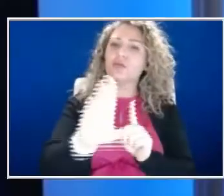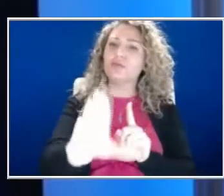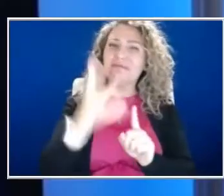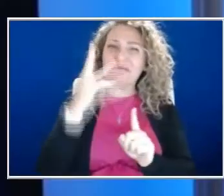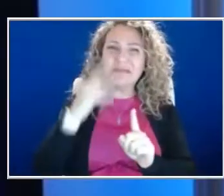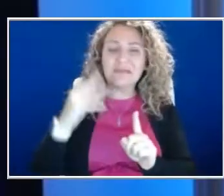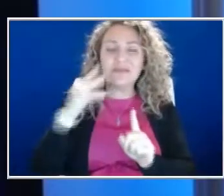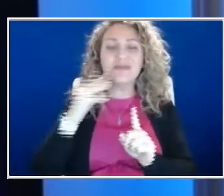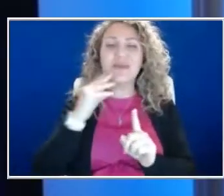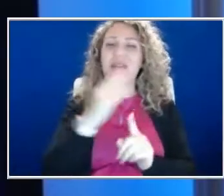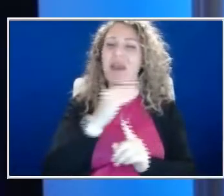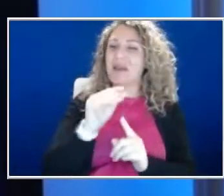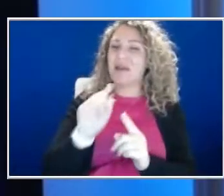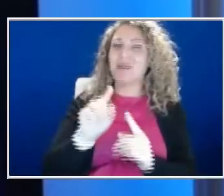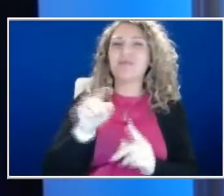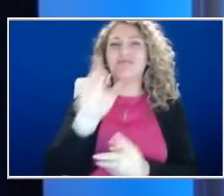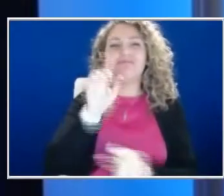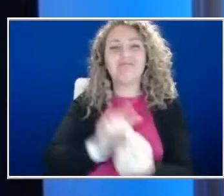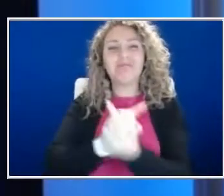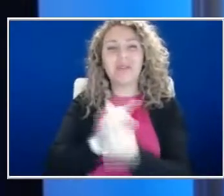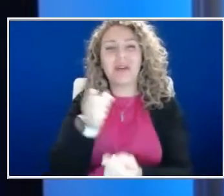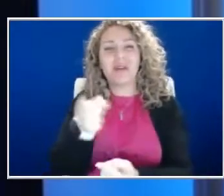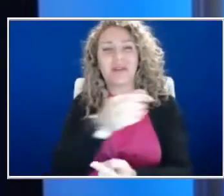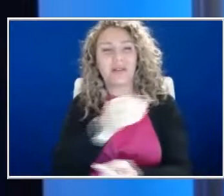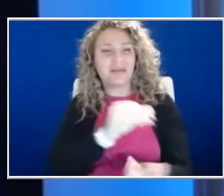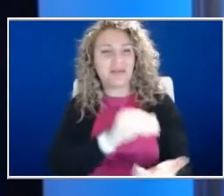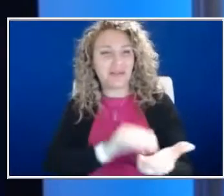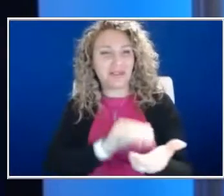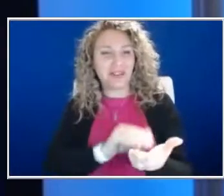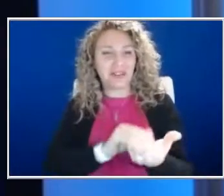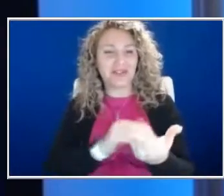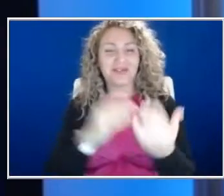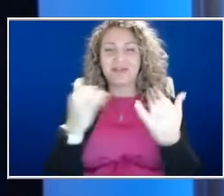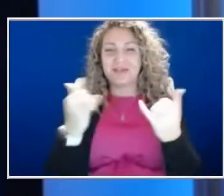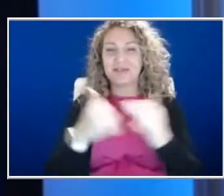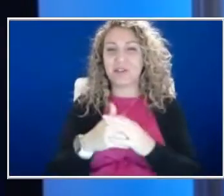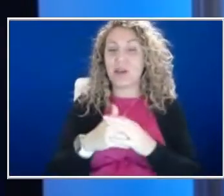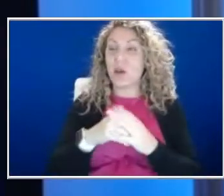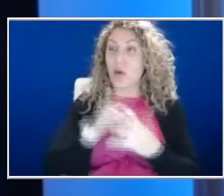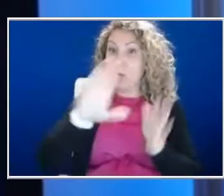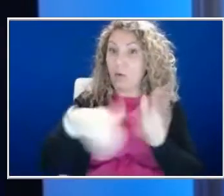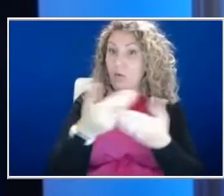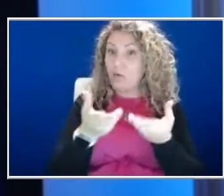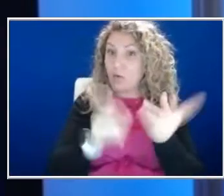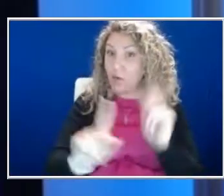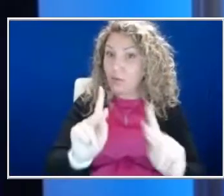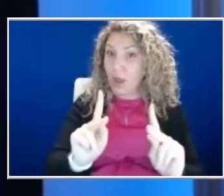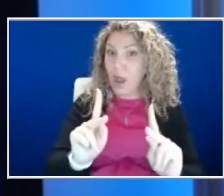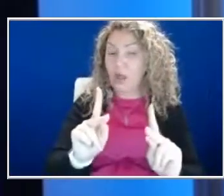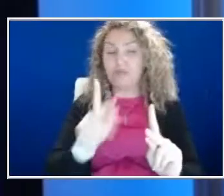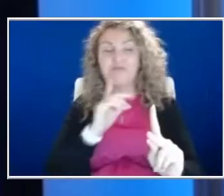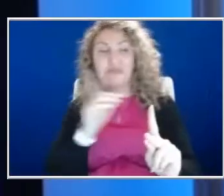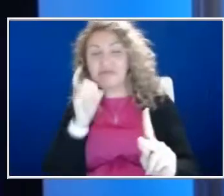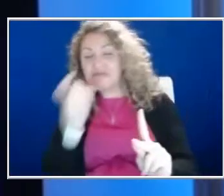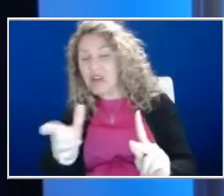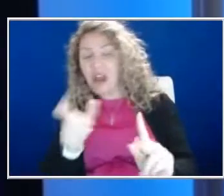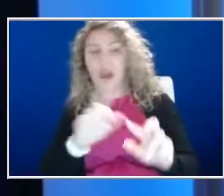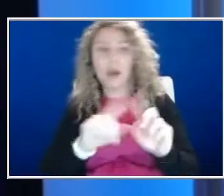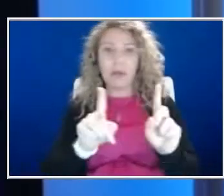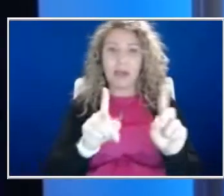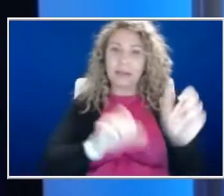way. The overall public isn't, but scientists say they are concerned about a more dangerous variant of SARS-CoV-2